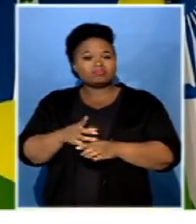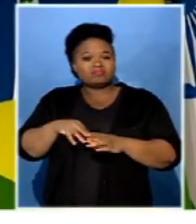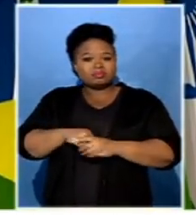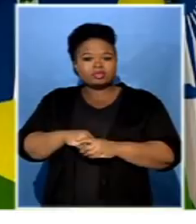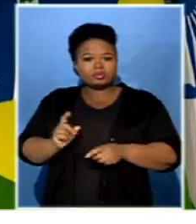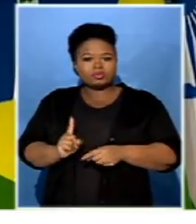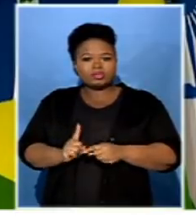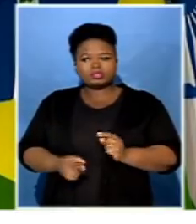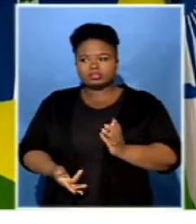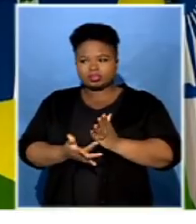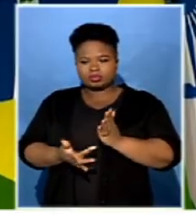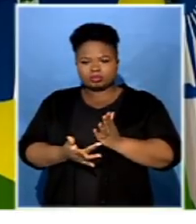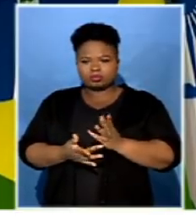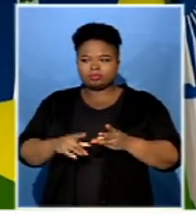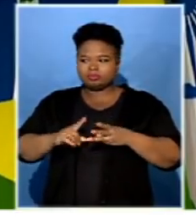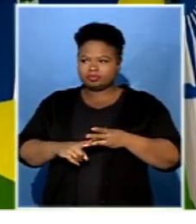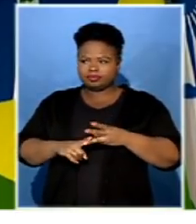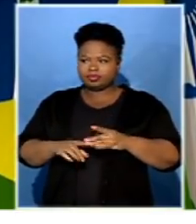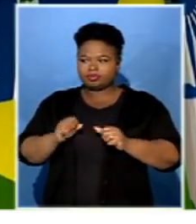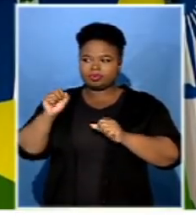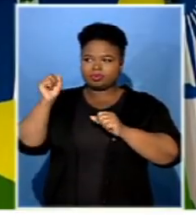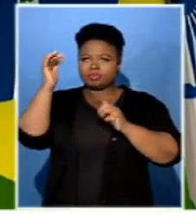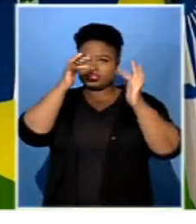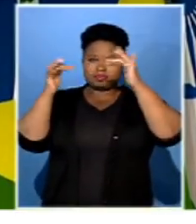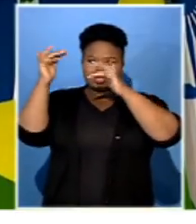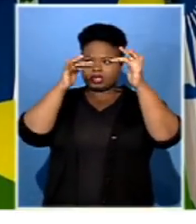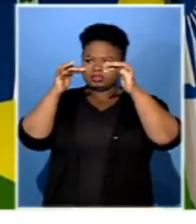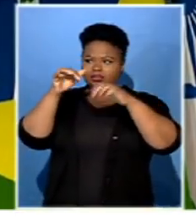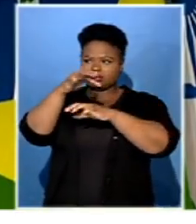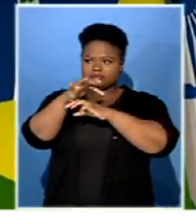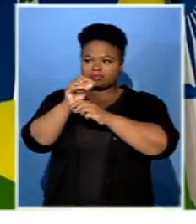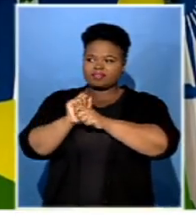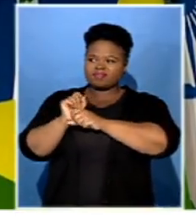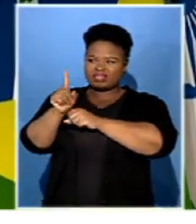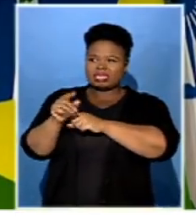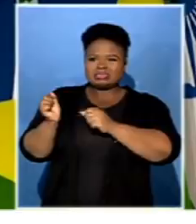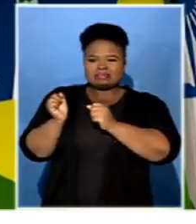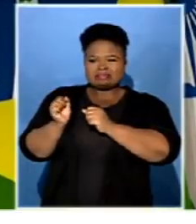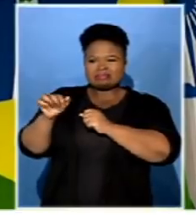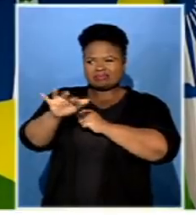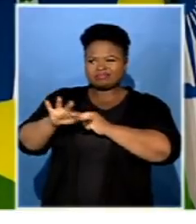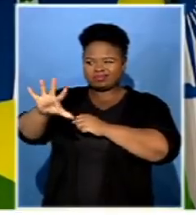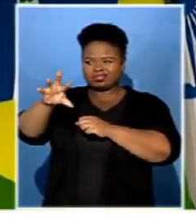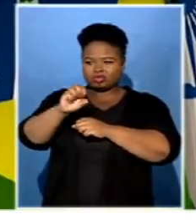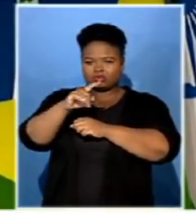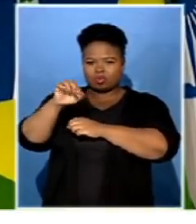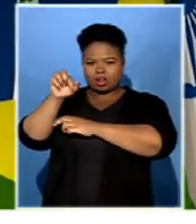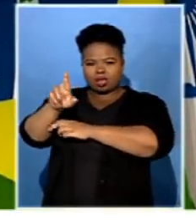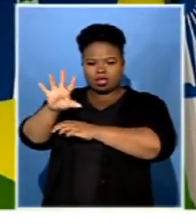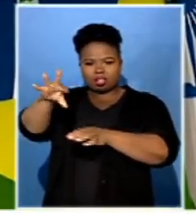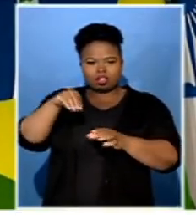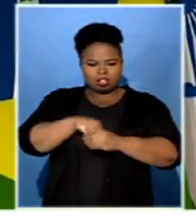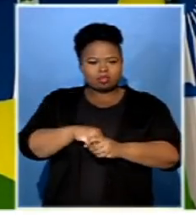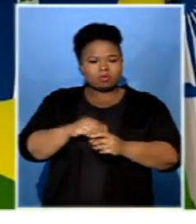including cyberspace, outer space, or the polar regions, we should make sure that the views of emerging markets and